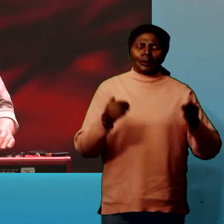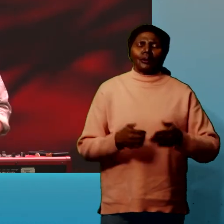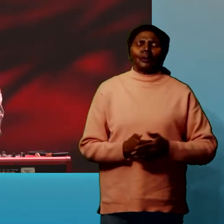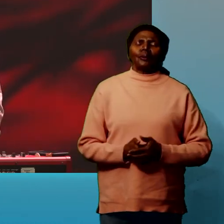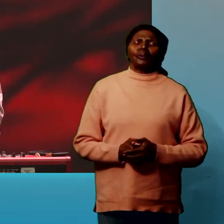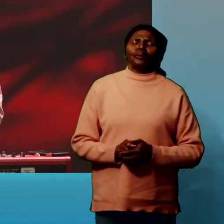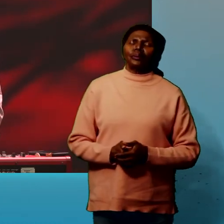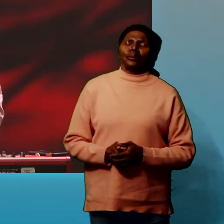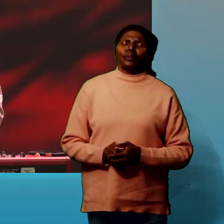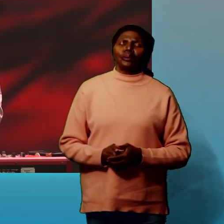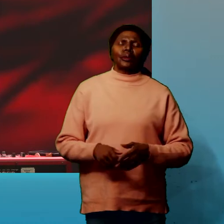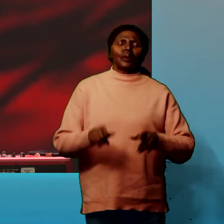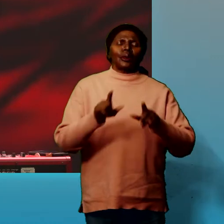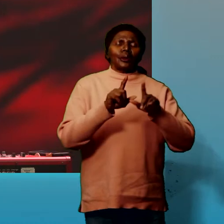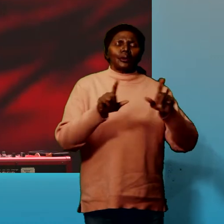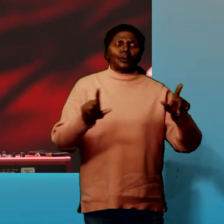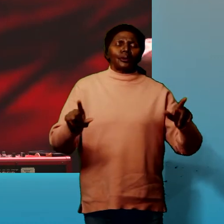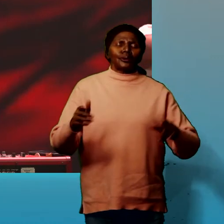hallelujah, oh,